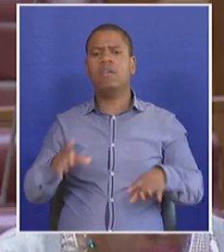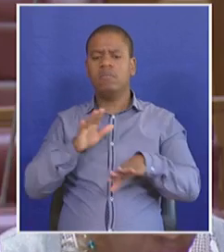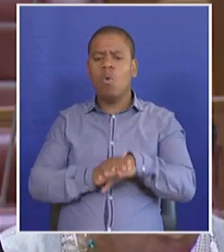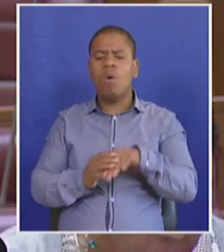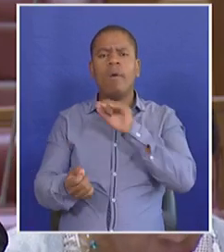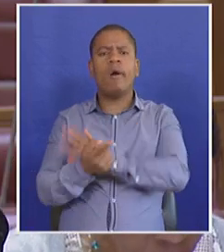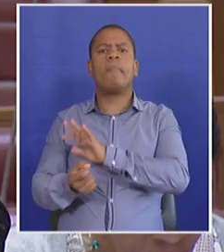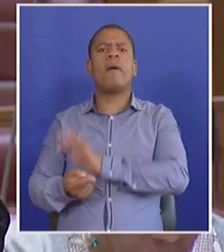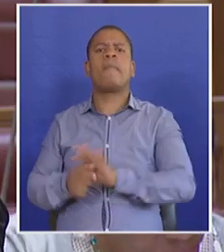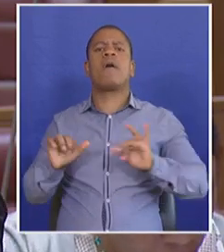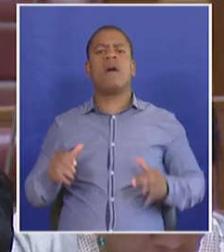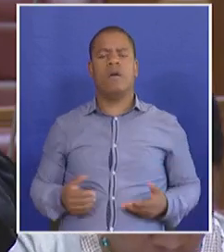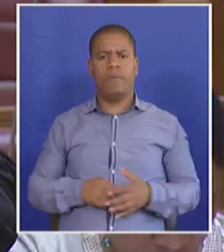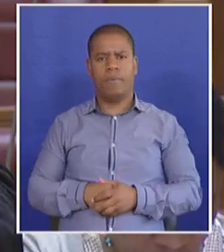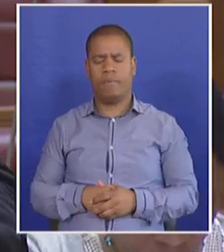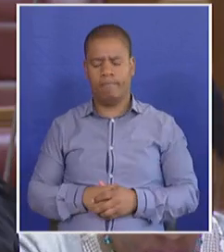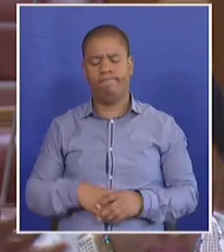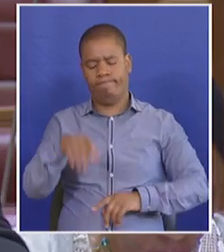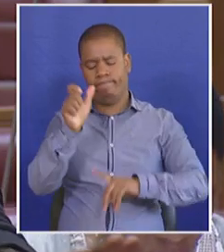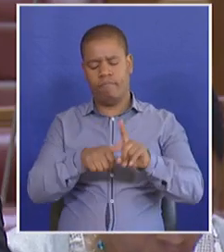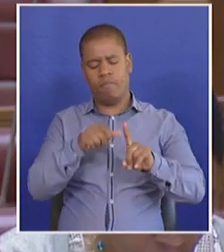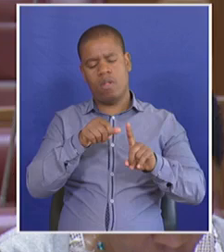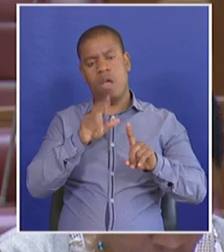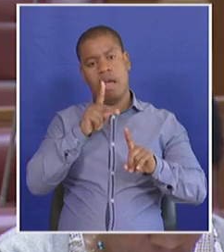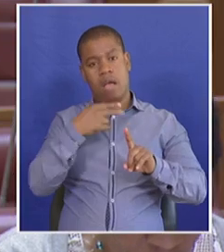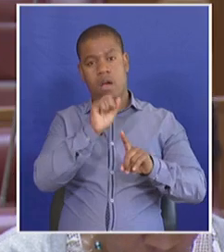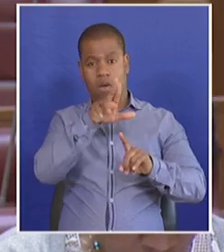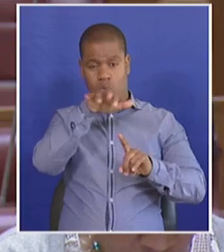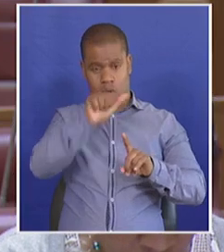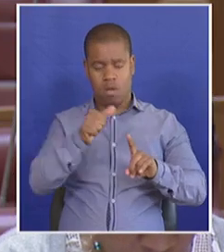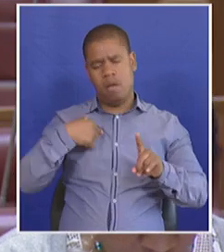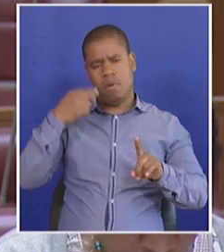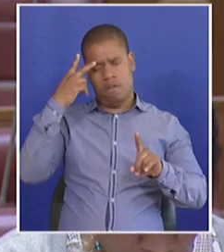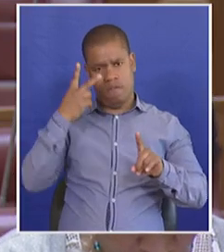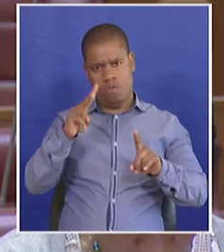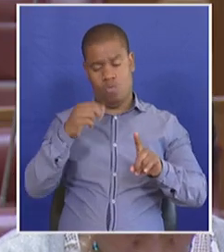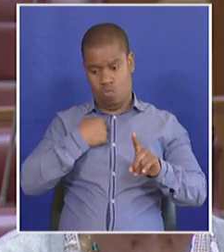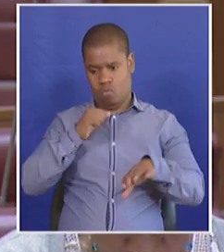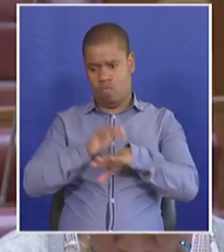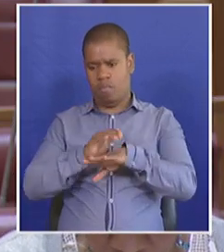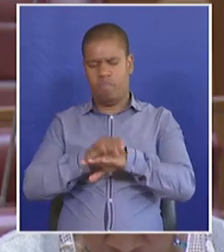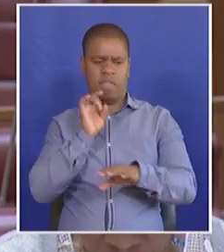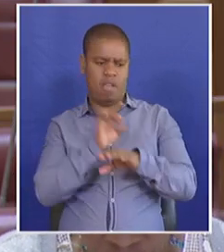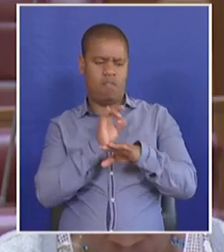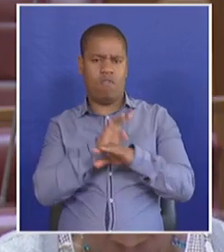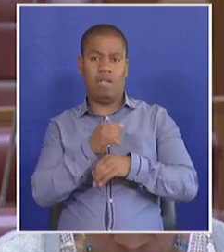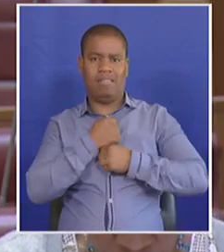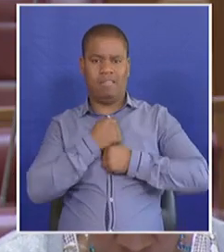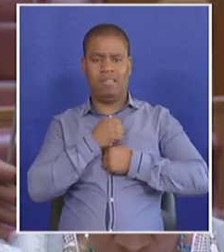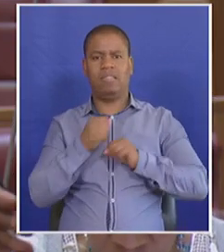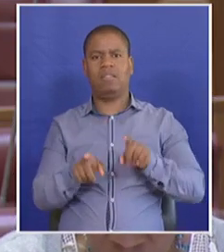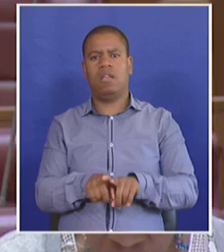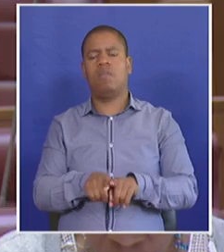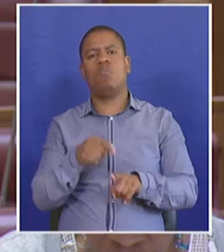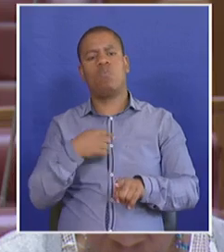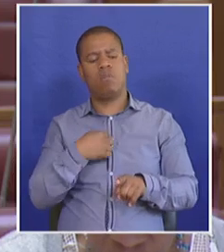is concerned. So, Honorable Kaula, my view and my humble sort of advice would be to say,